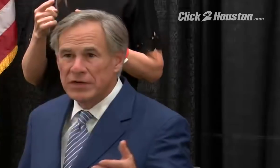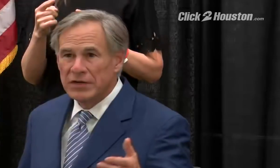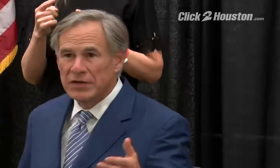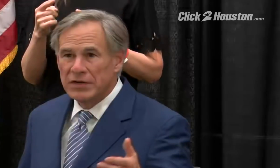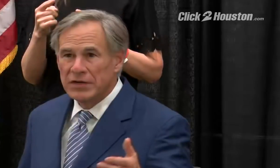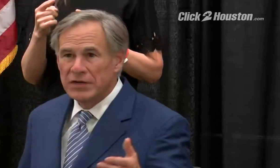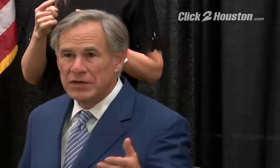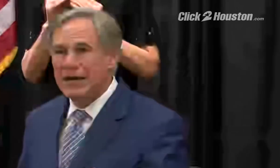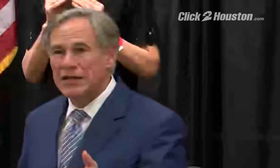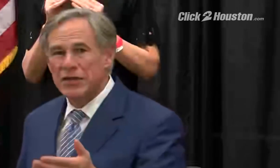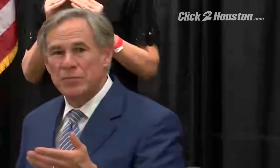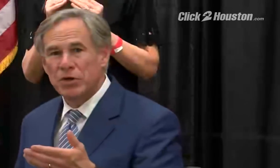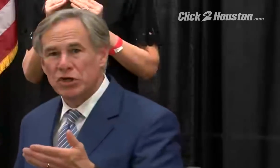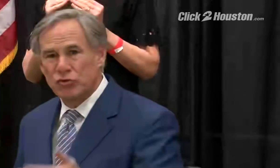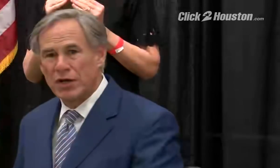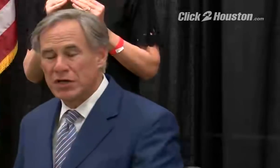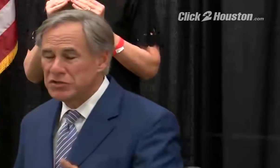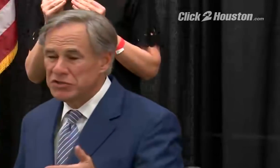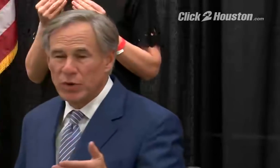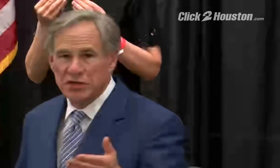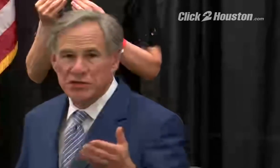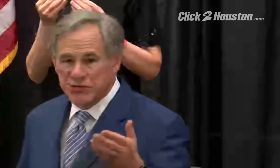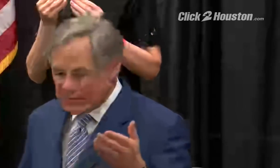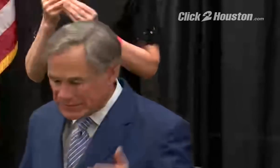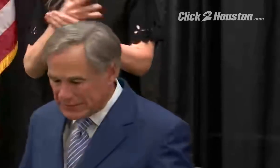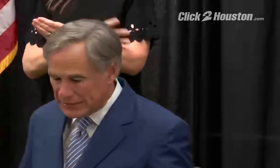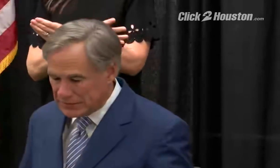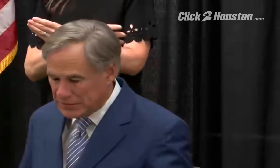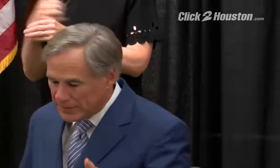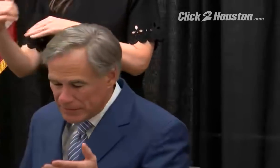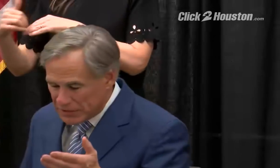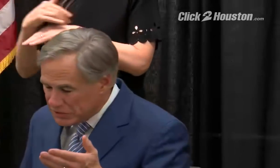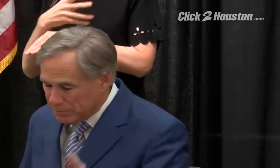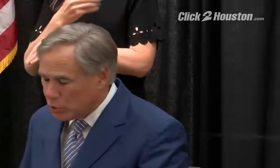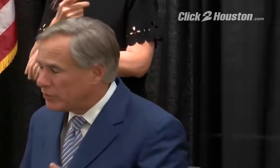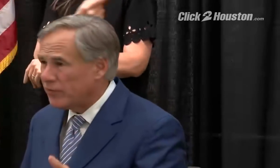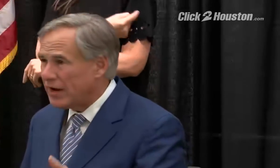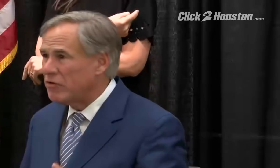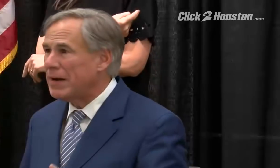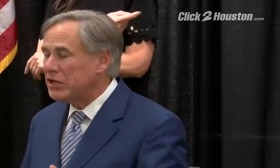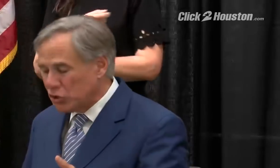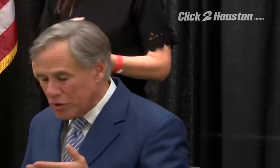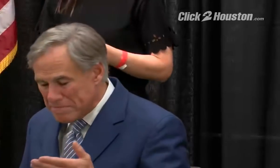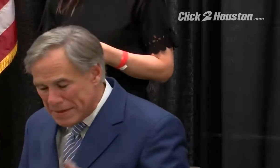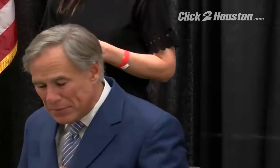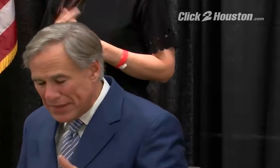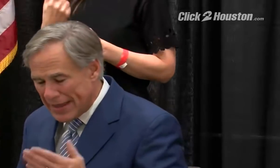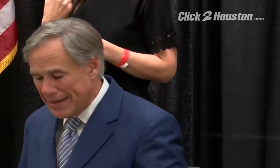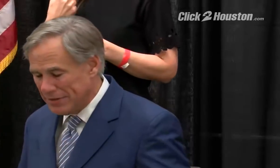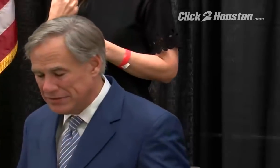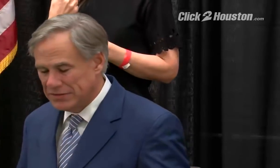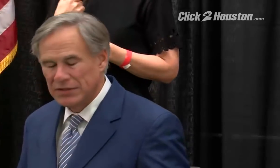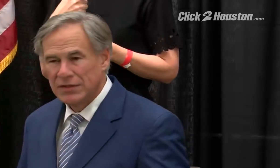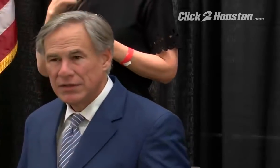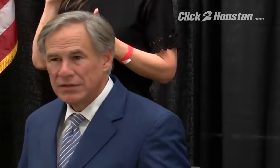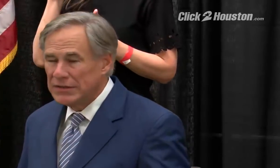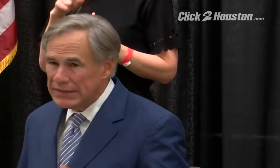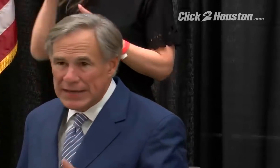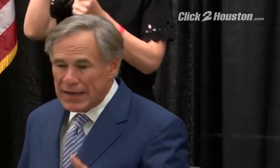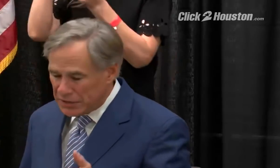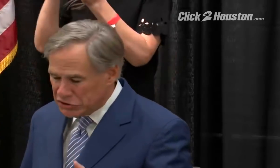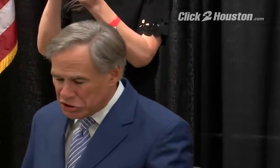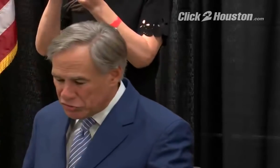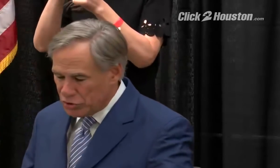of these antibody therapeutic drugs as well as the vaccines, it's important for everybody to remember the habits